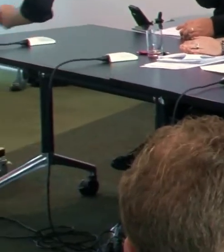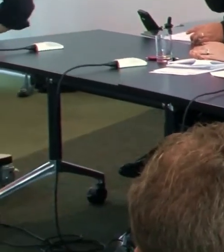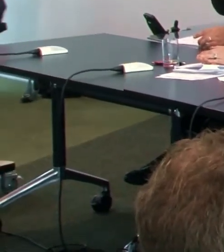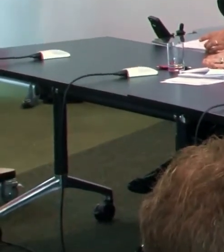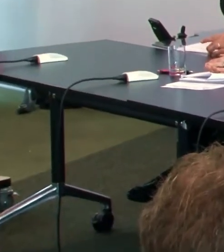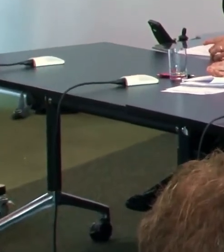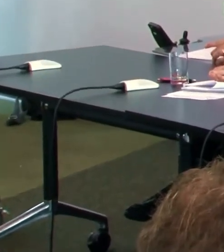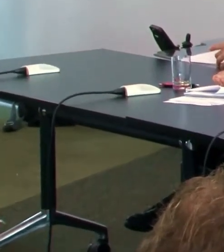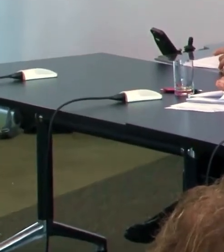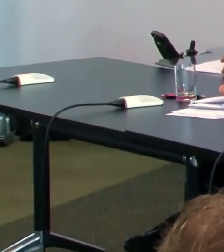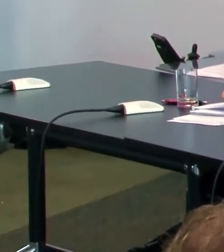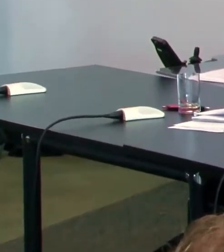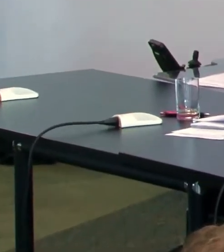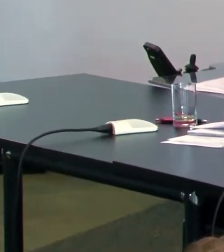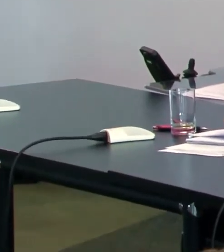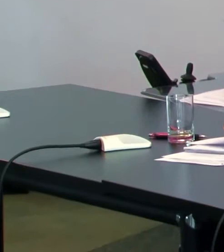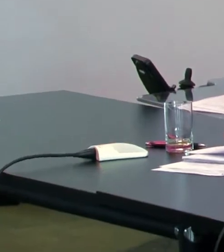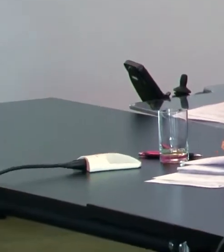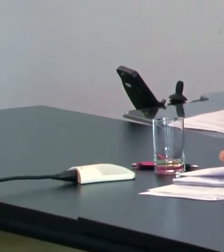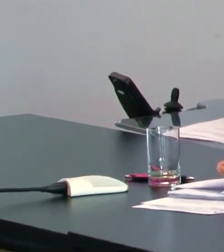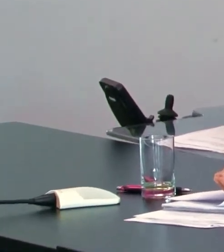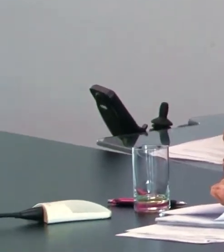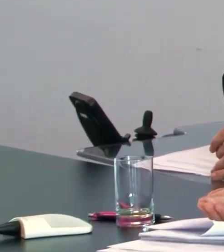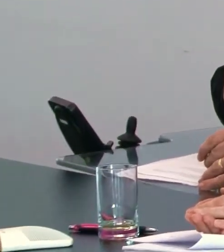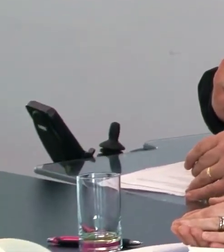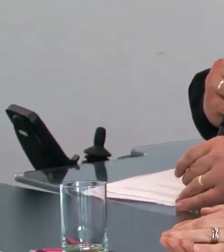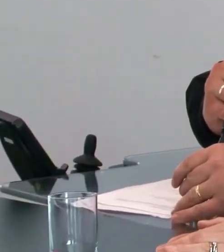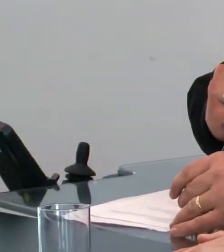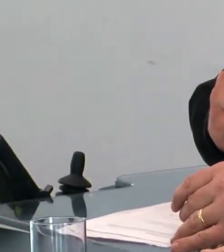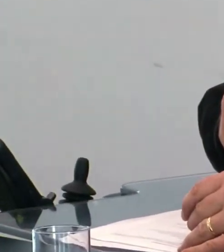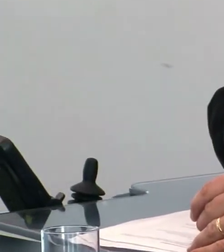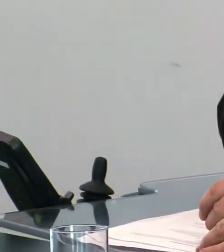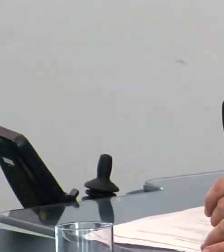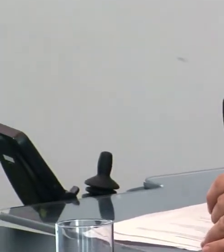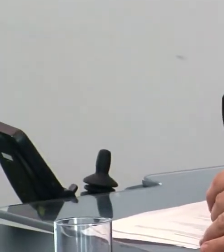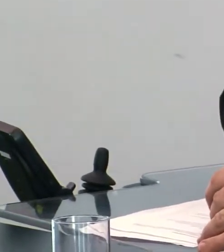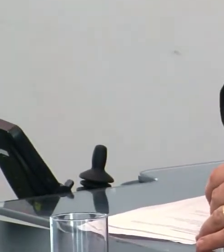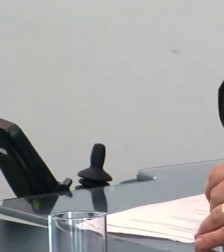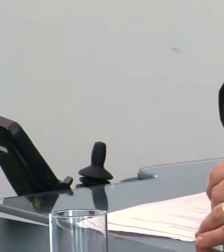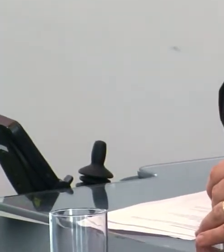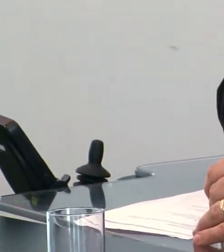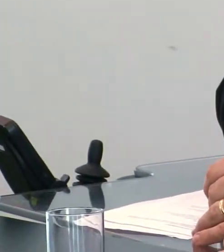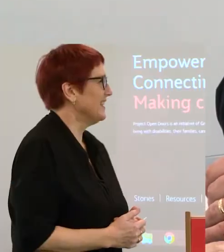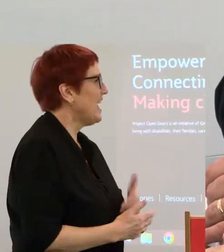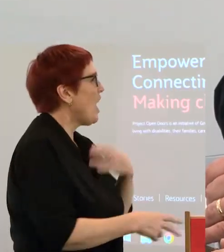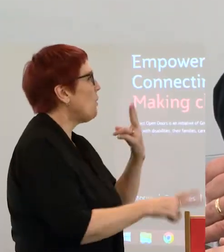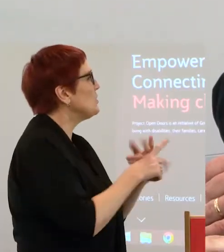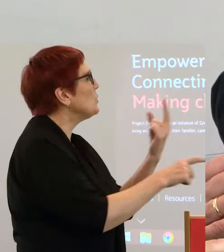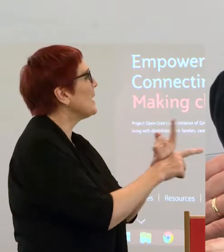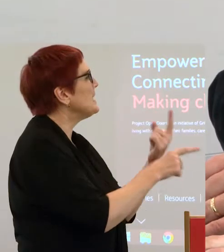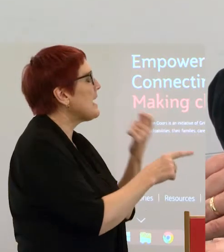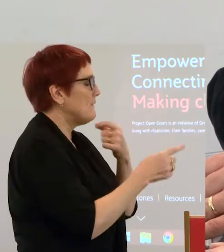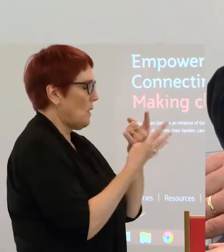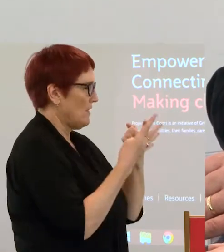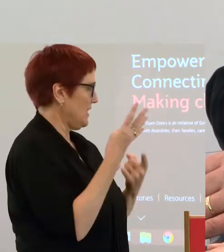It's always dangerous to go first when you're told you're going last. But I just wanted to quickly point out some other things.